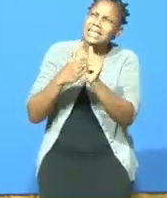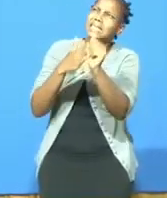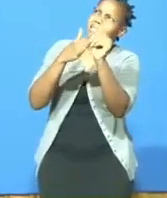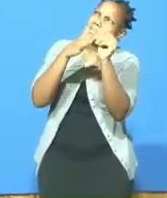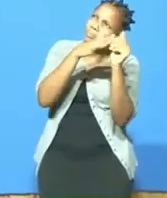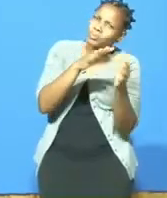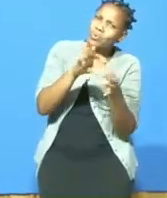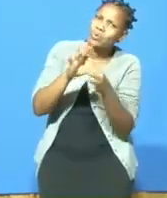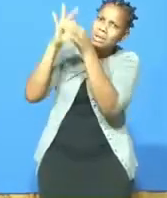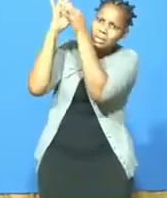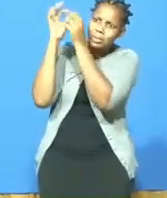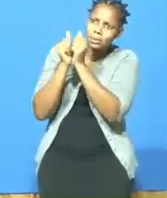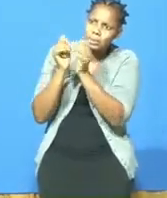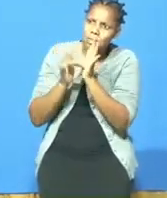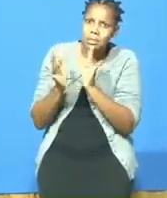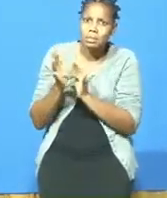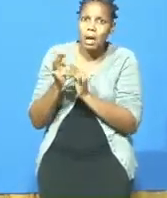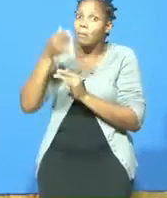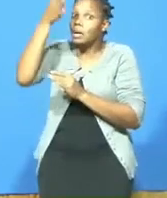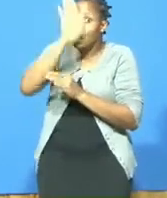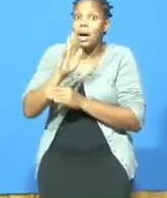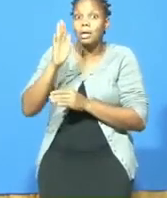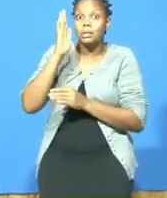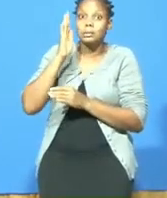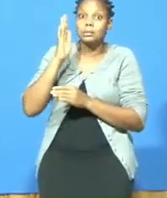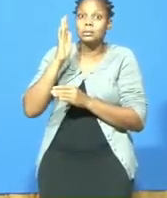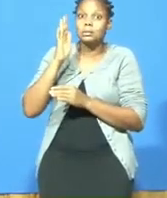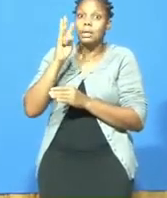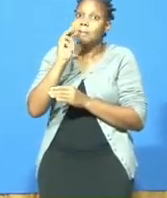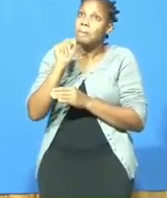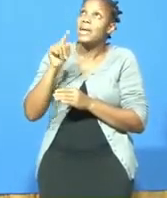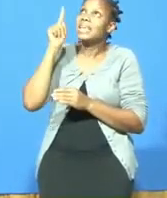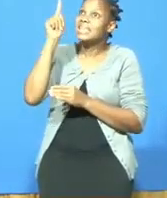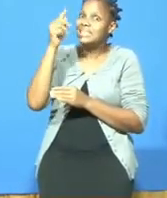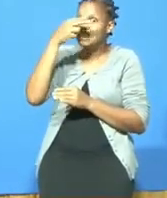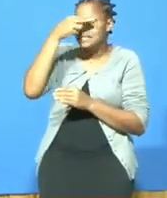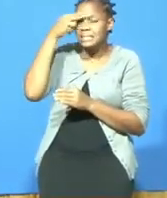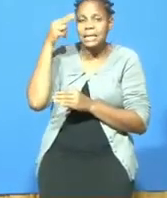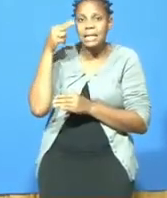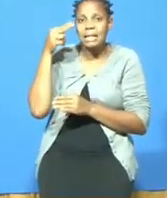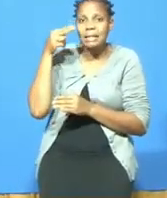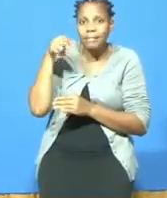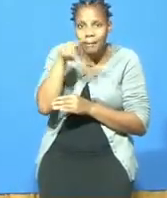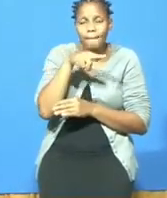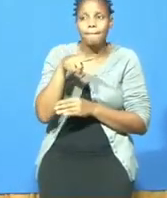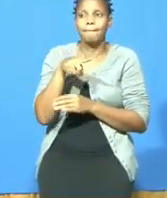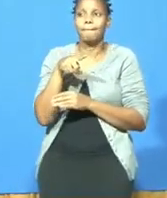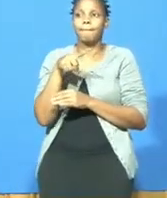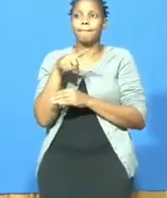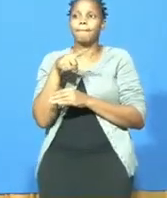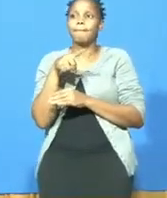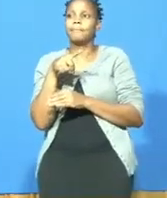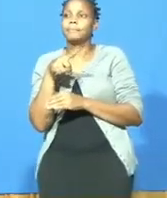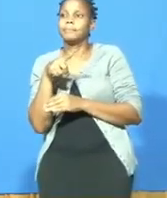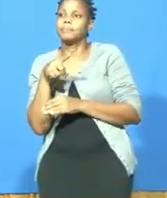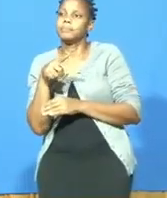Jesus. May God seal them as He's sealing adults.